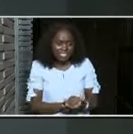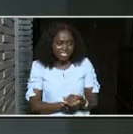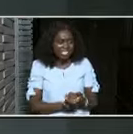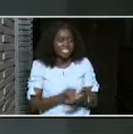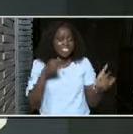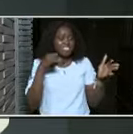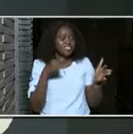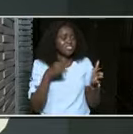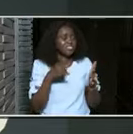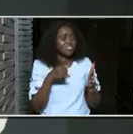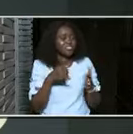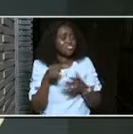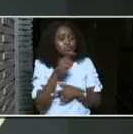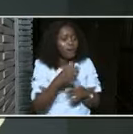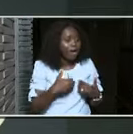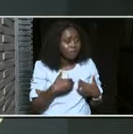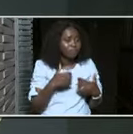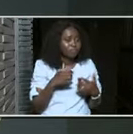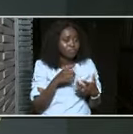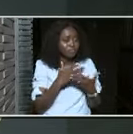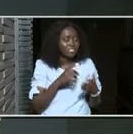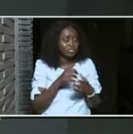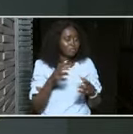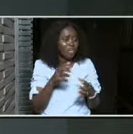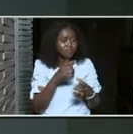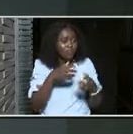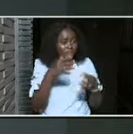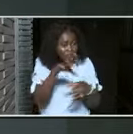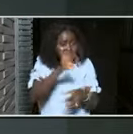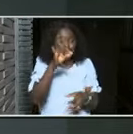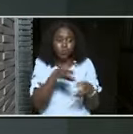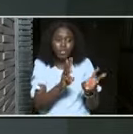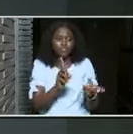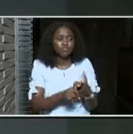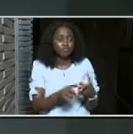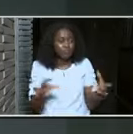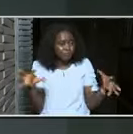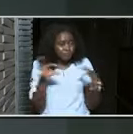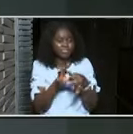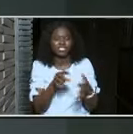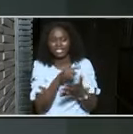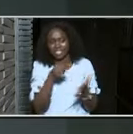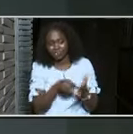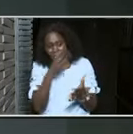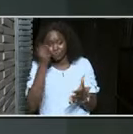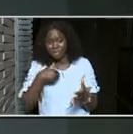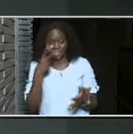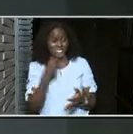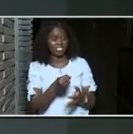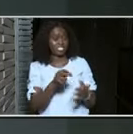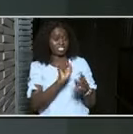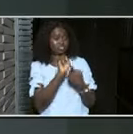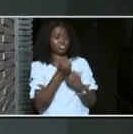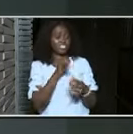matter, I mean, you have to get away of merging this, because we have seen a situation where you sell at